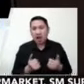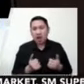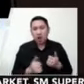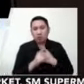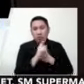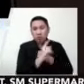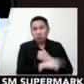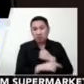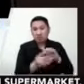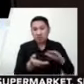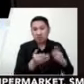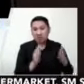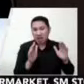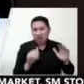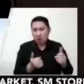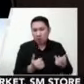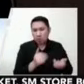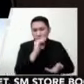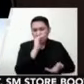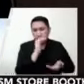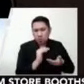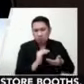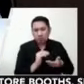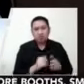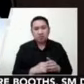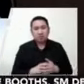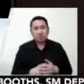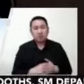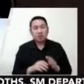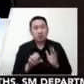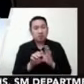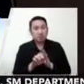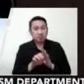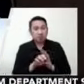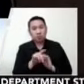Isa ay kamatayan, isa ay